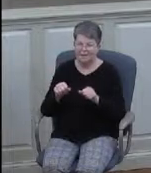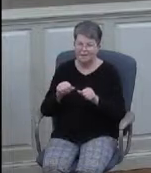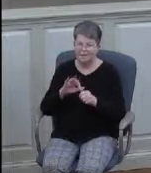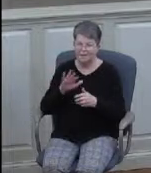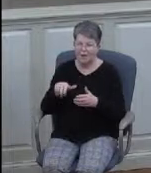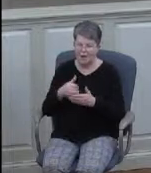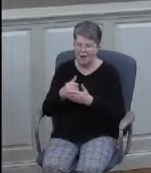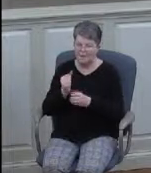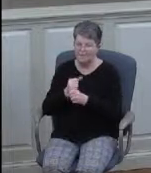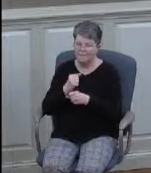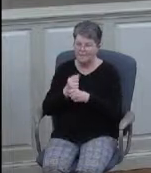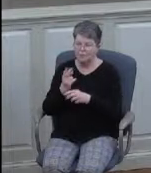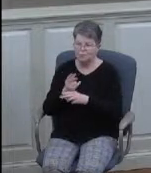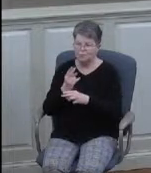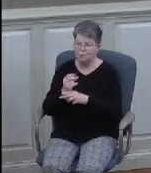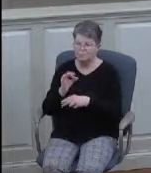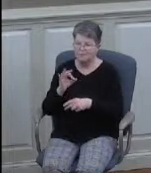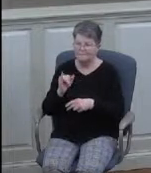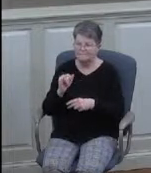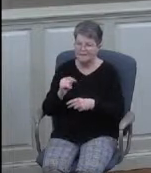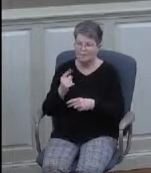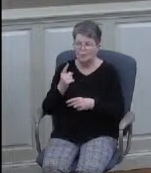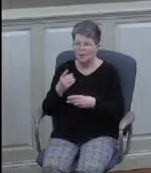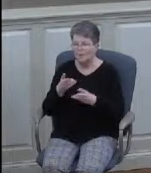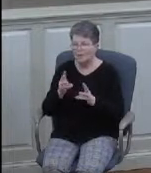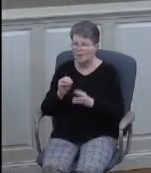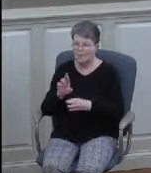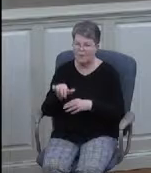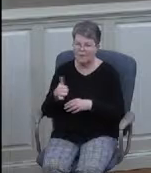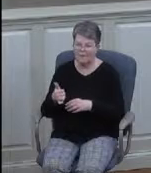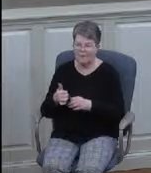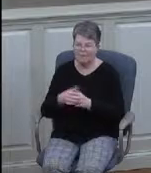all make use of it in one way or another. And